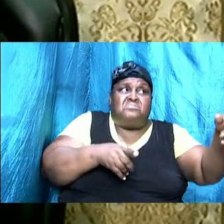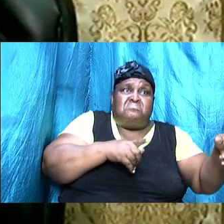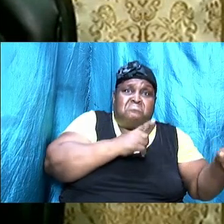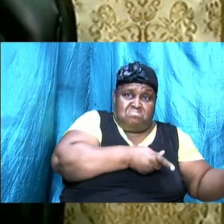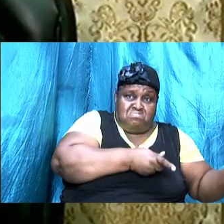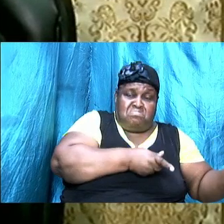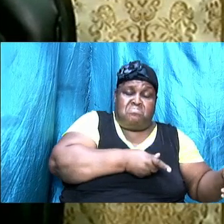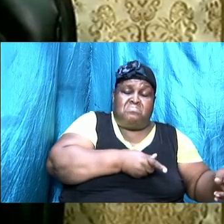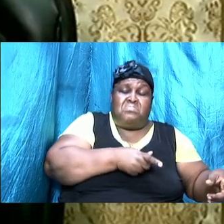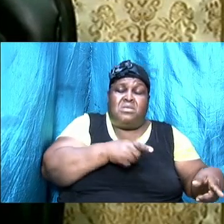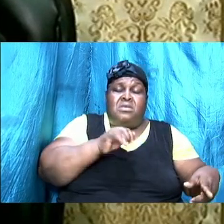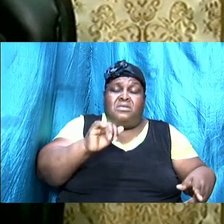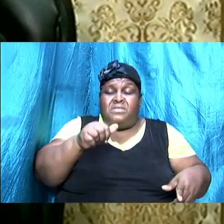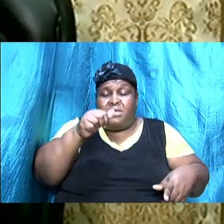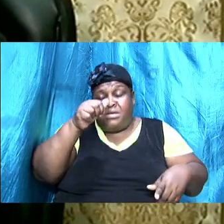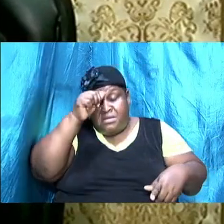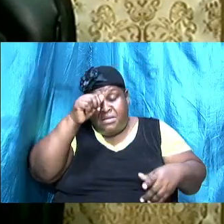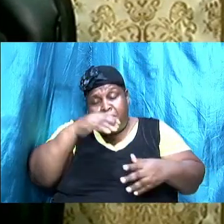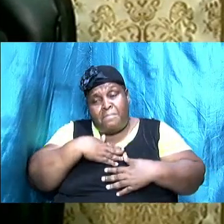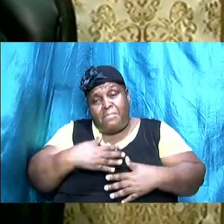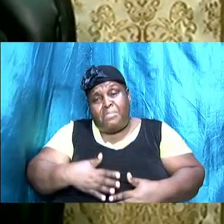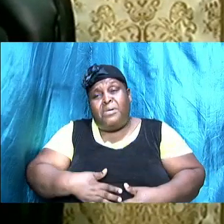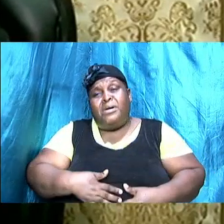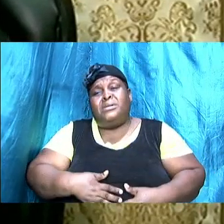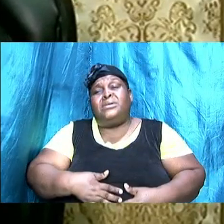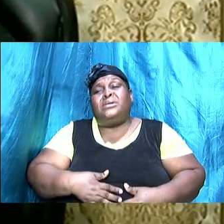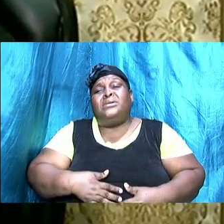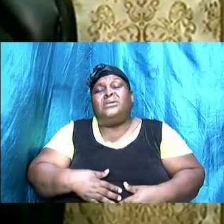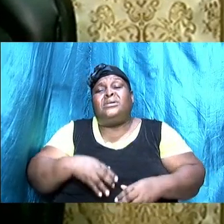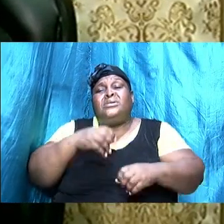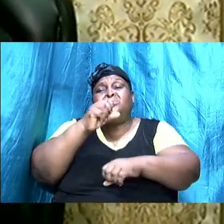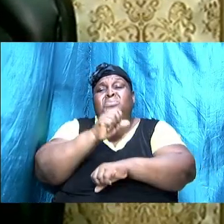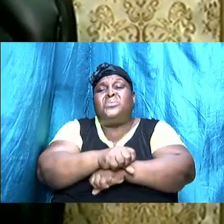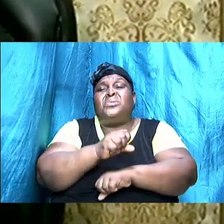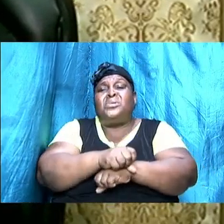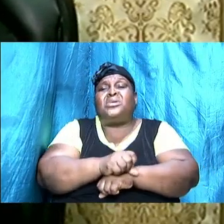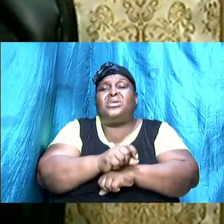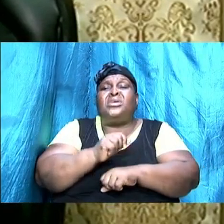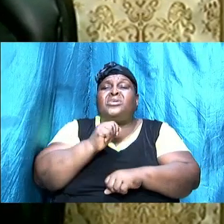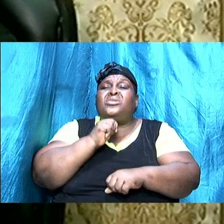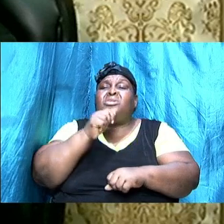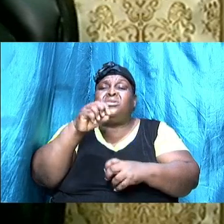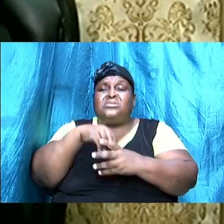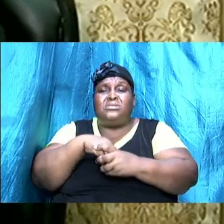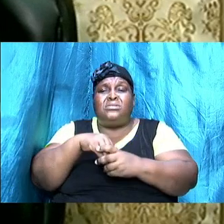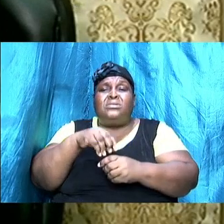is operating out of order. And it is on account of the wife.